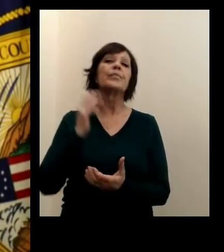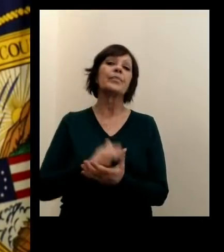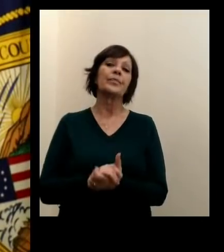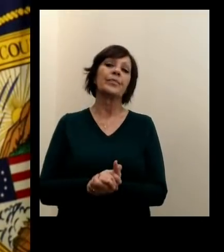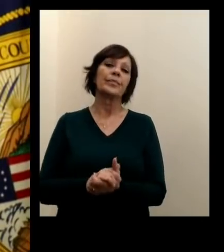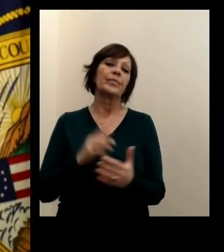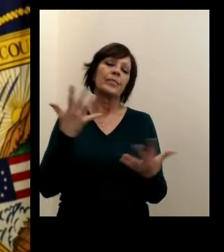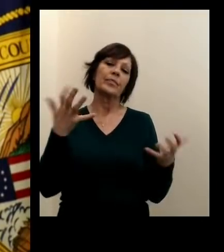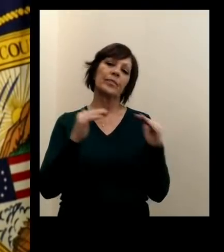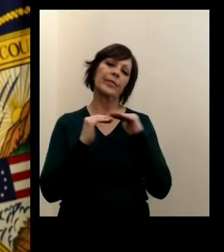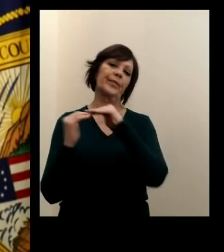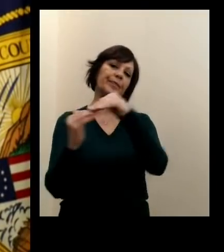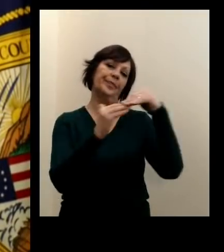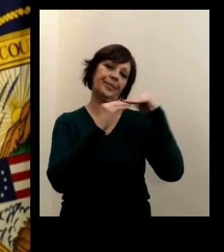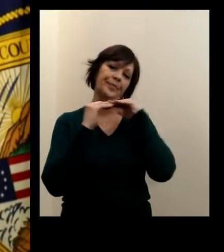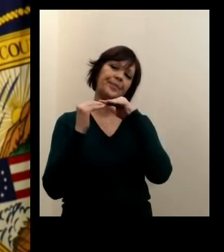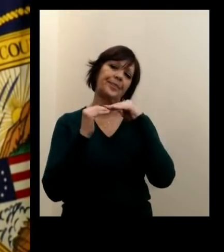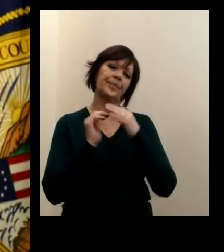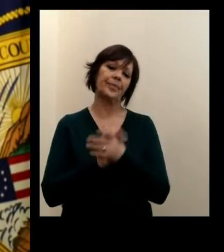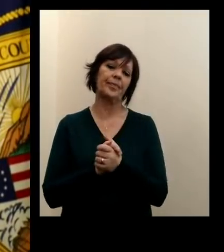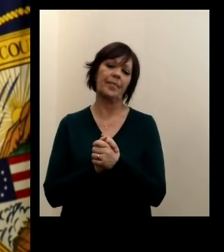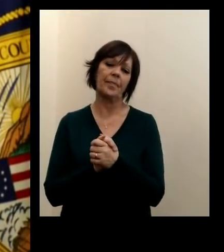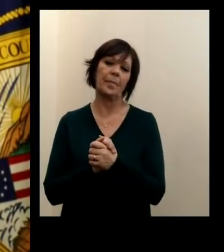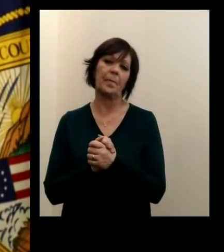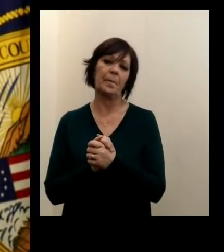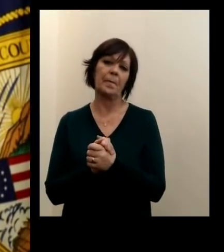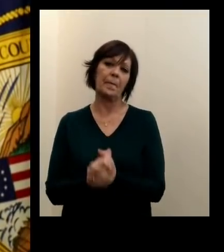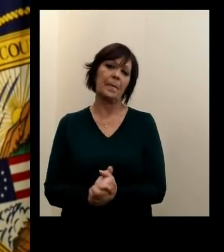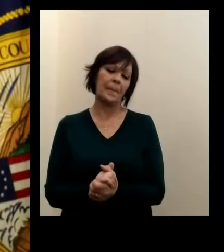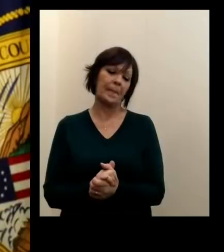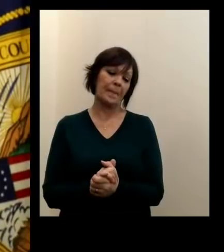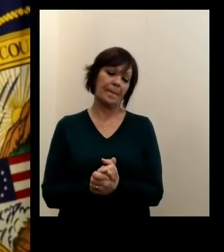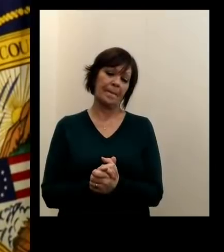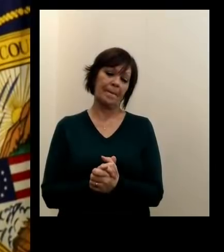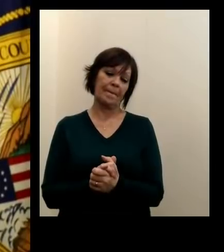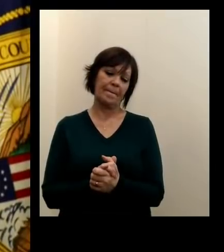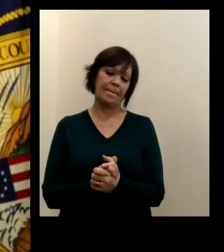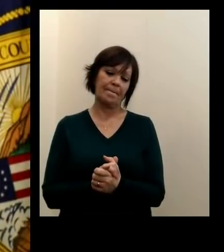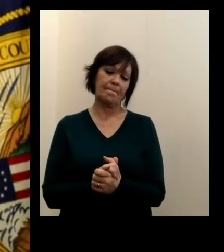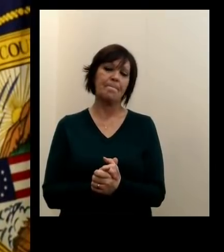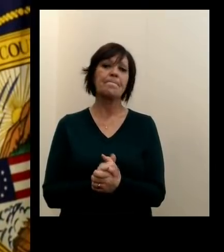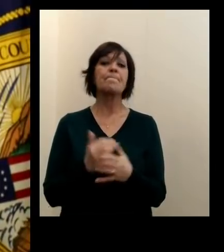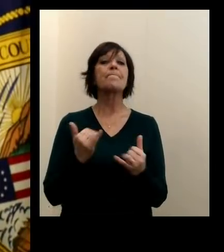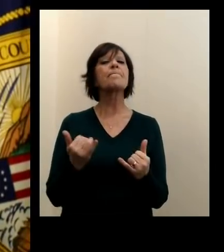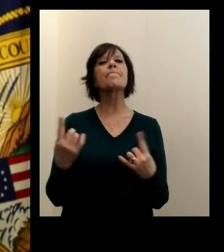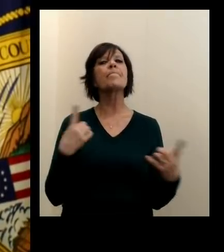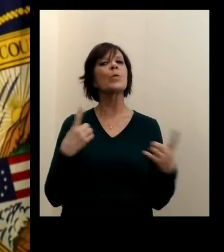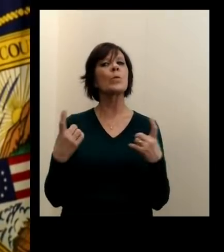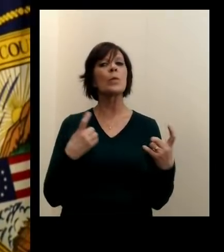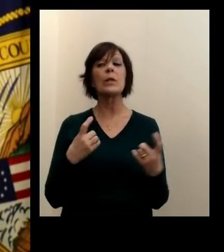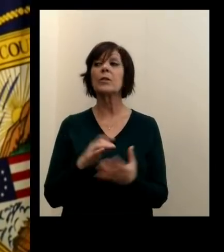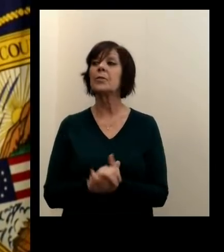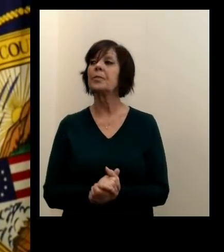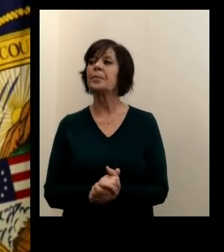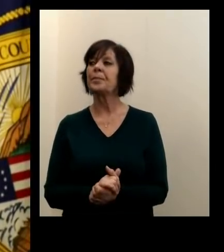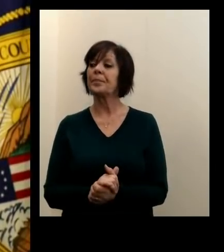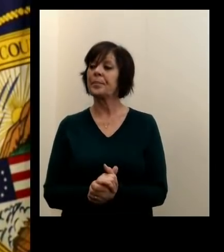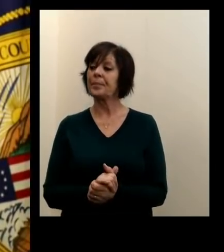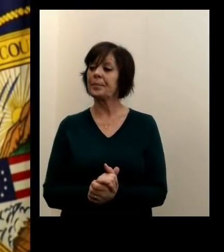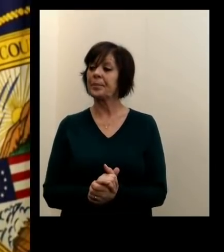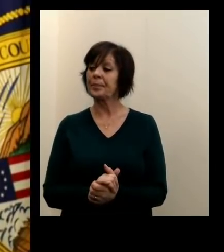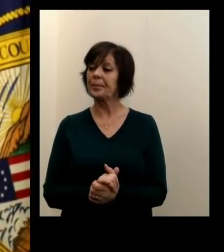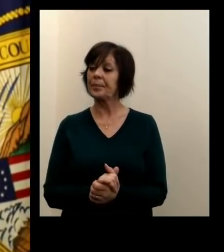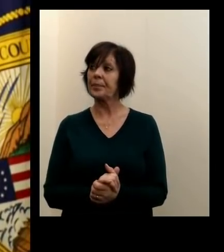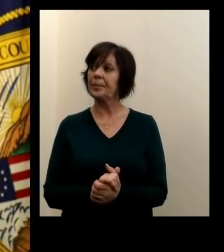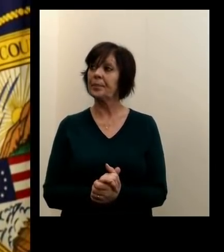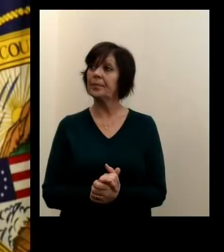than Erie County and are either in a yellow zone or no zone at all. With that, I will open it up to questions, and we will start